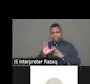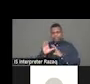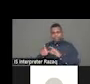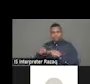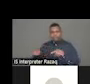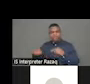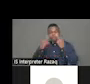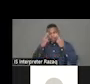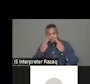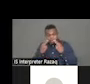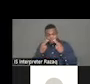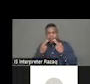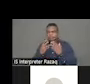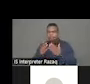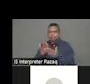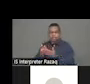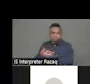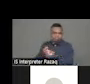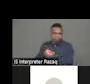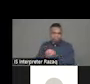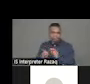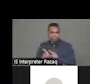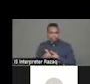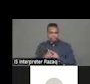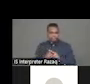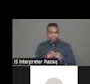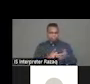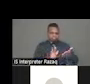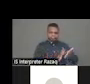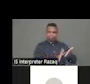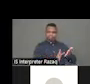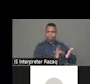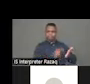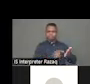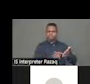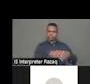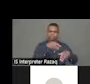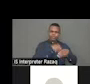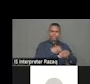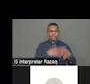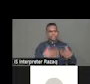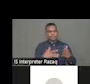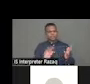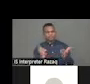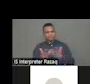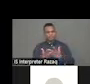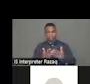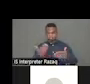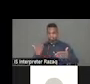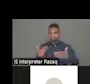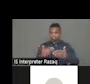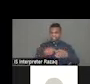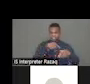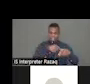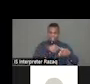In addition, eKitabu has adapted English textbooks for primary one